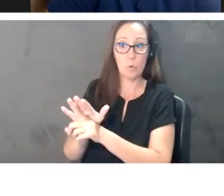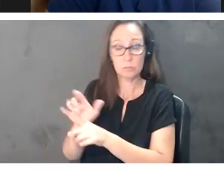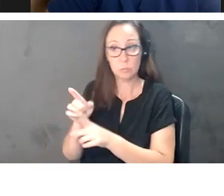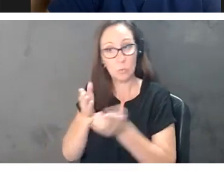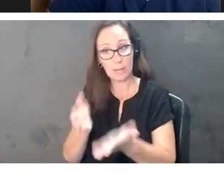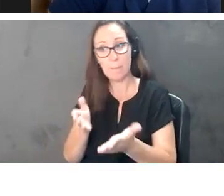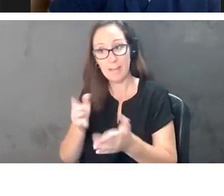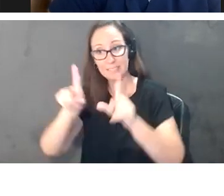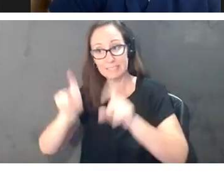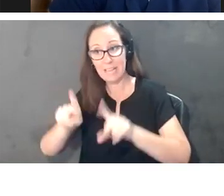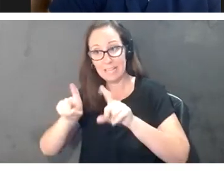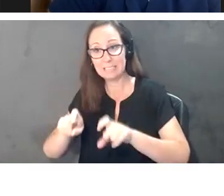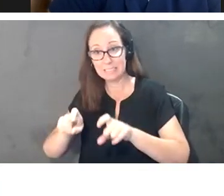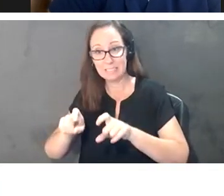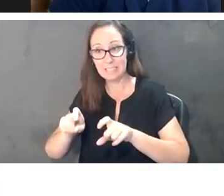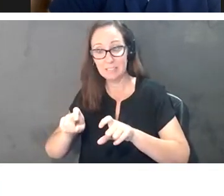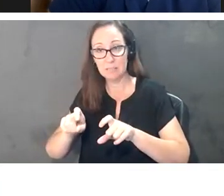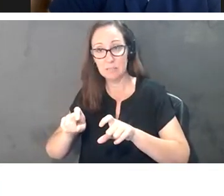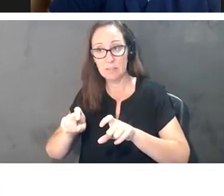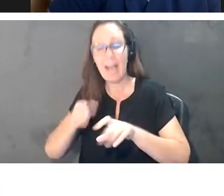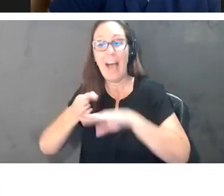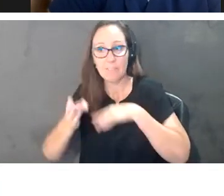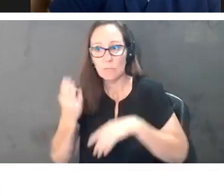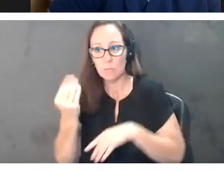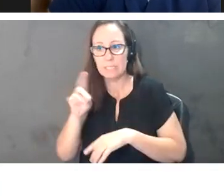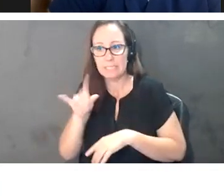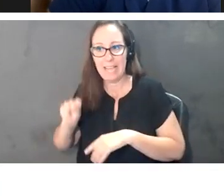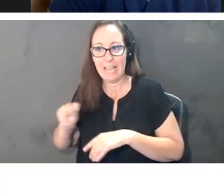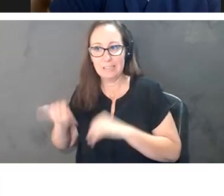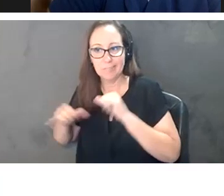tested directly after that 14-day period? I mean,